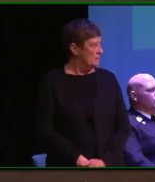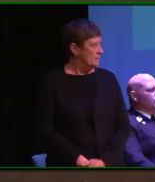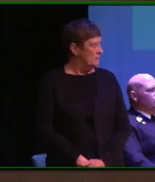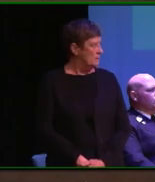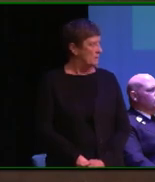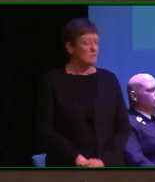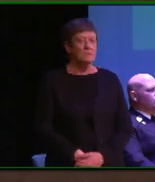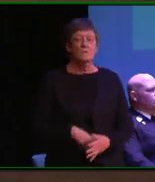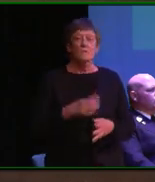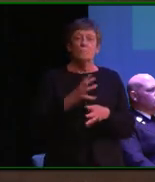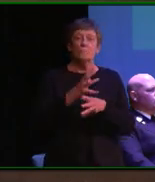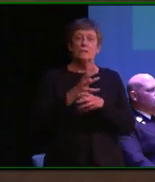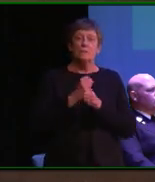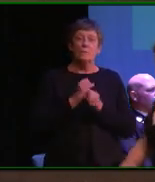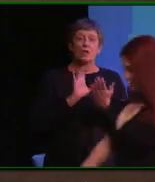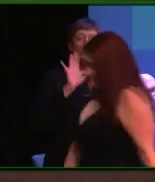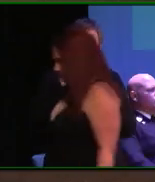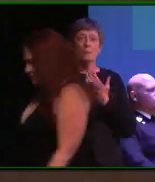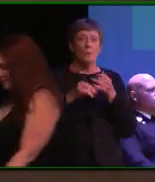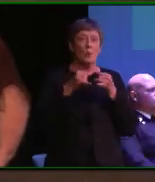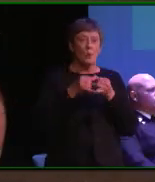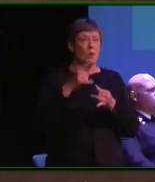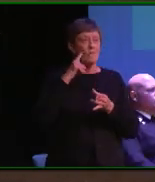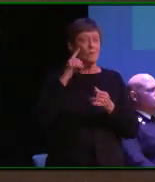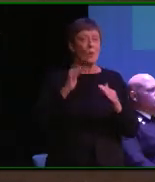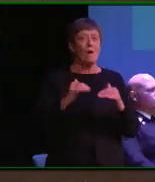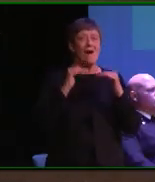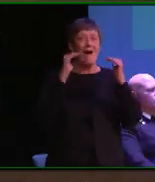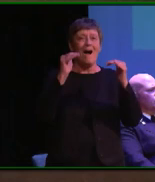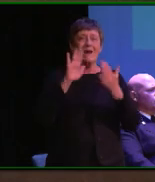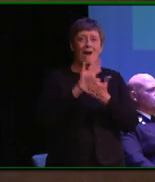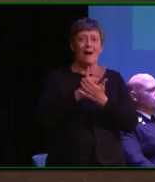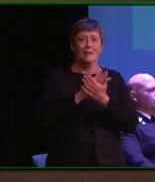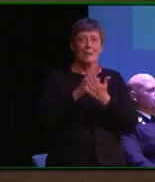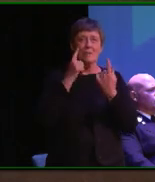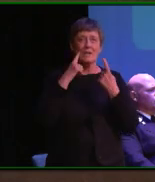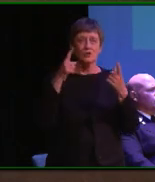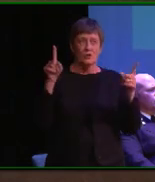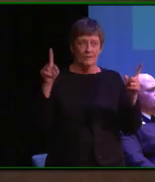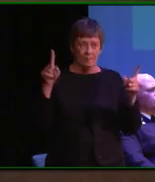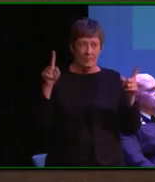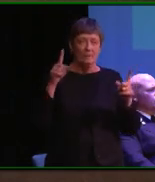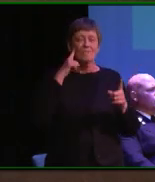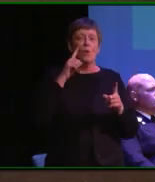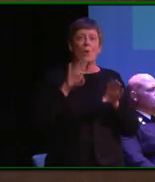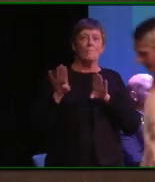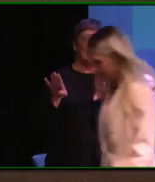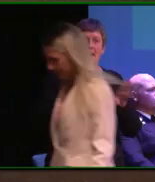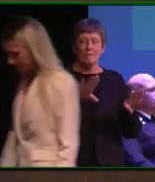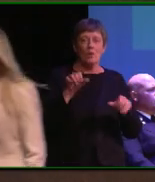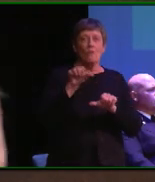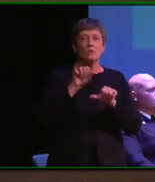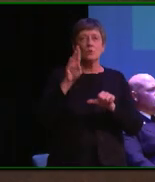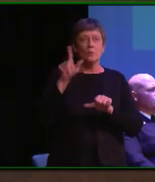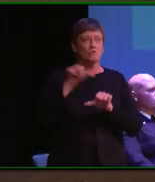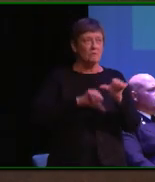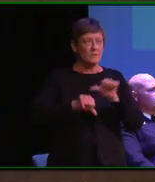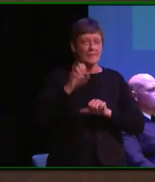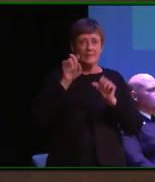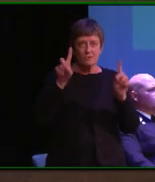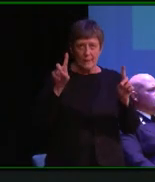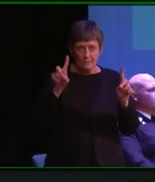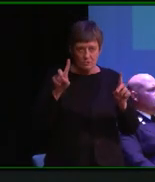The recipients of the Curriculum Award for High Academic Achievement for Behavioral and Social Sciences and Education